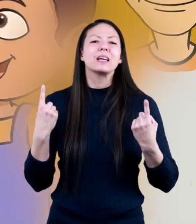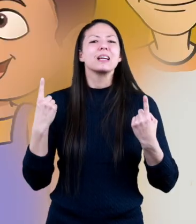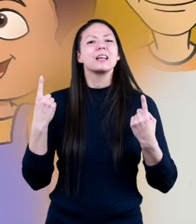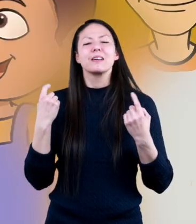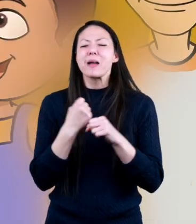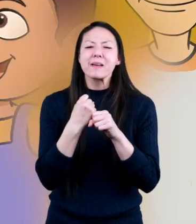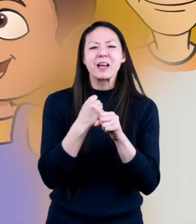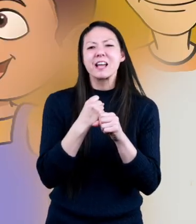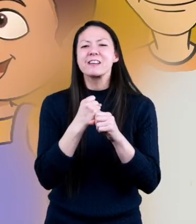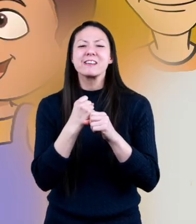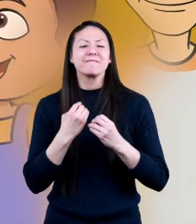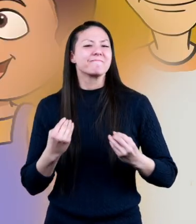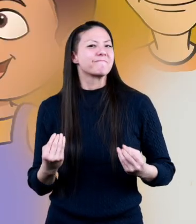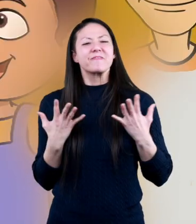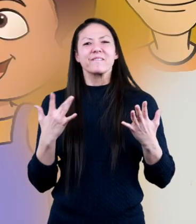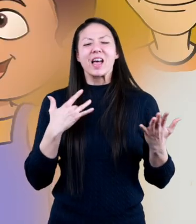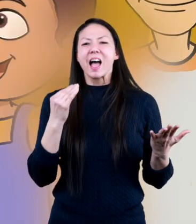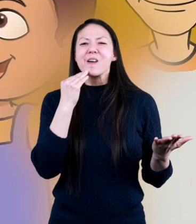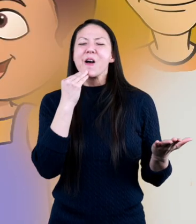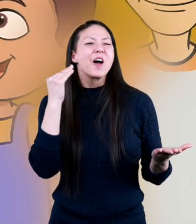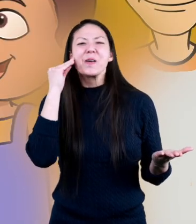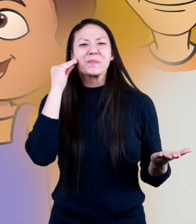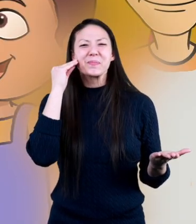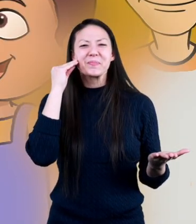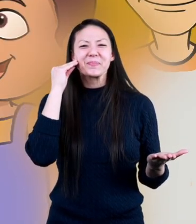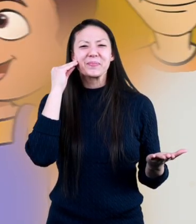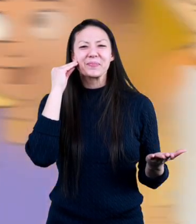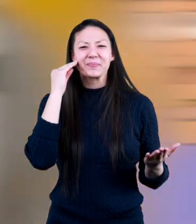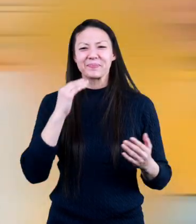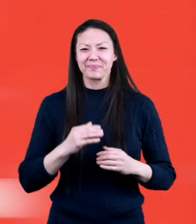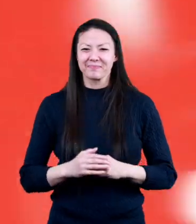life making very many feel at home.